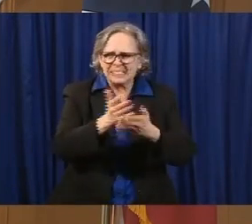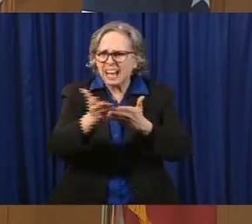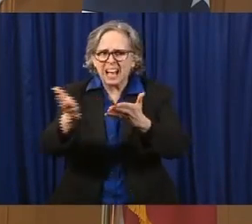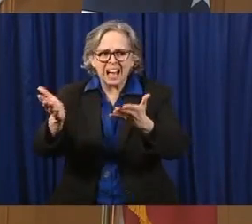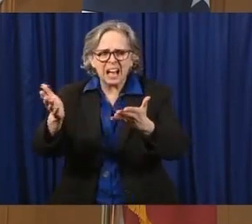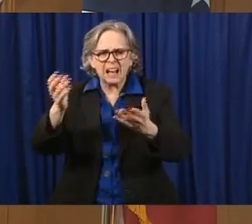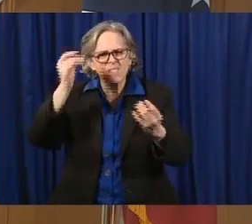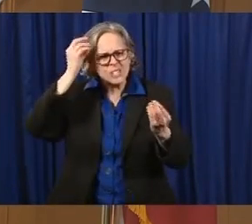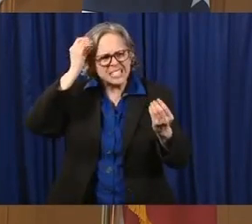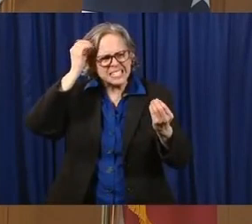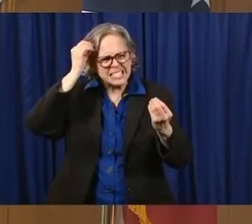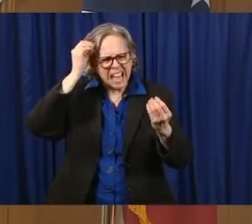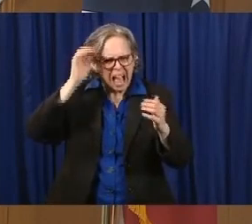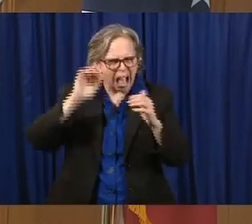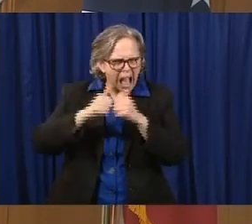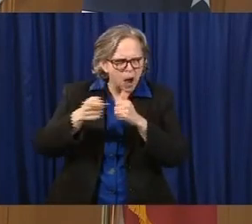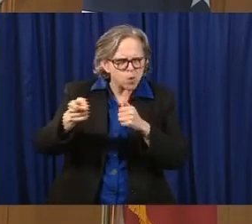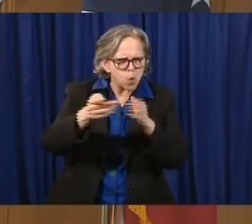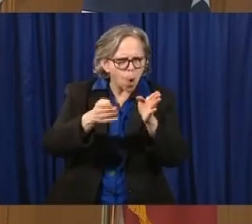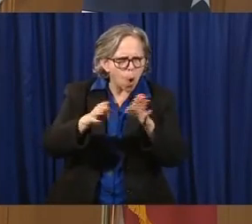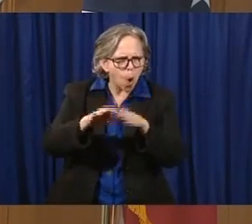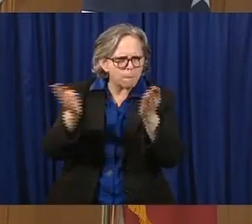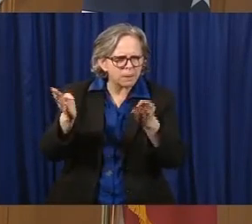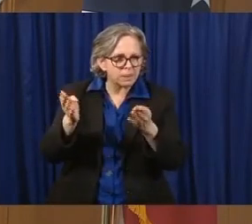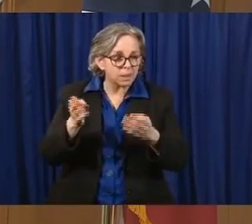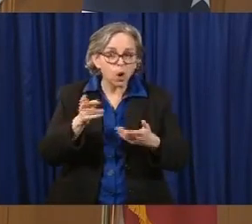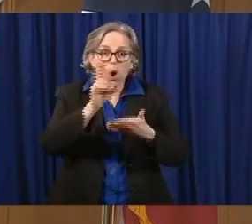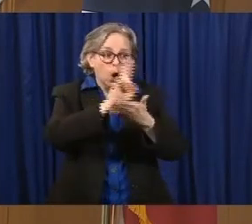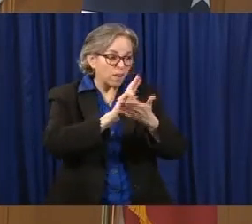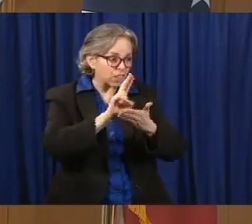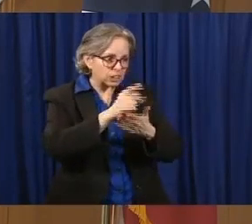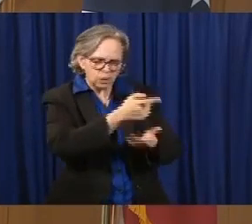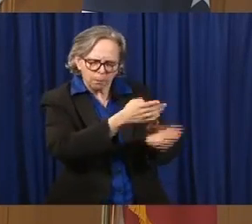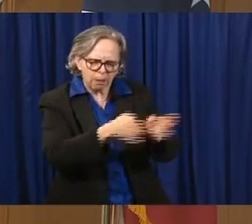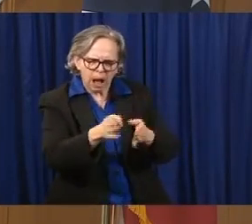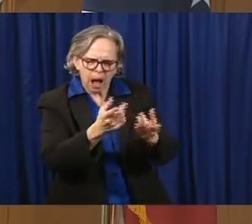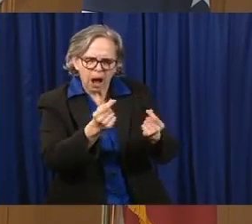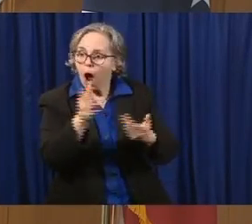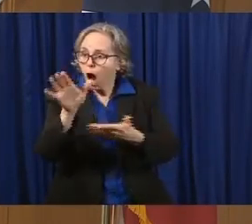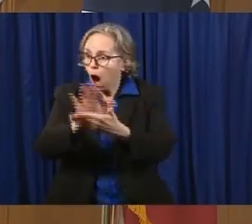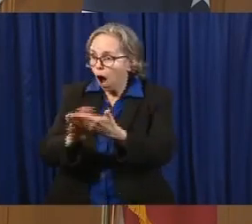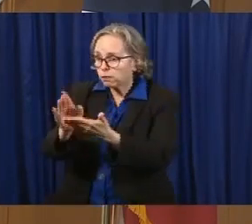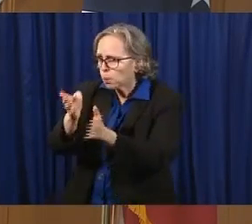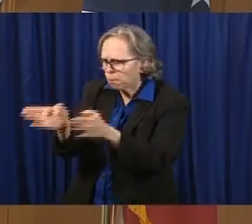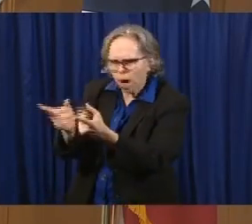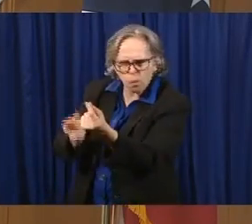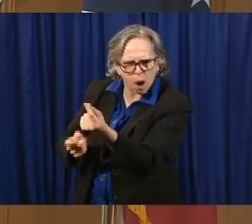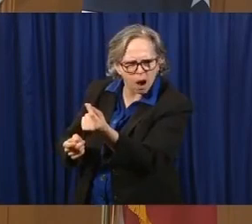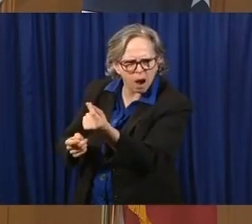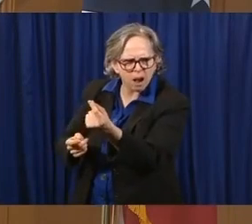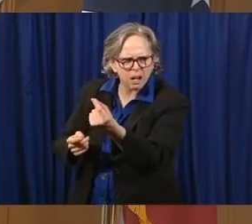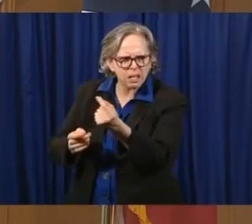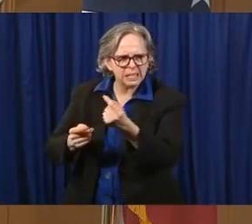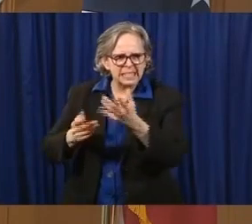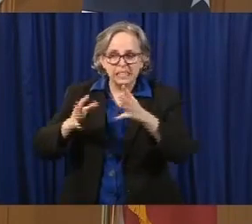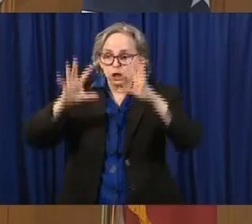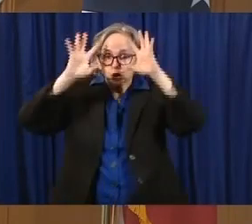reopen, it's to every university, every college, every superintendent.